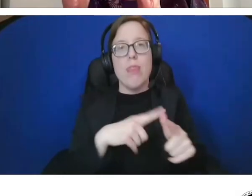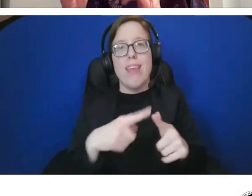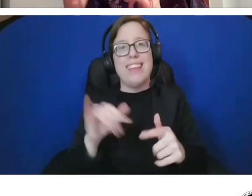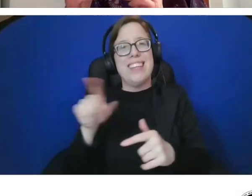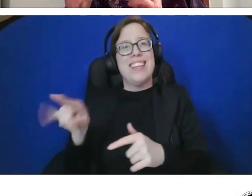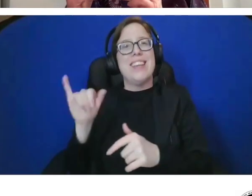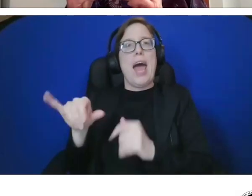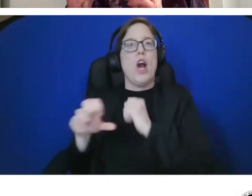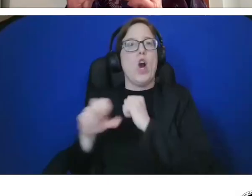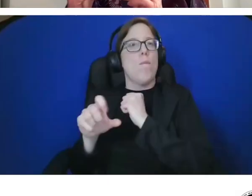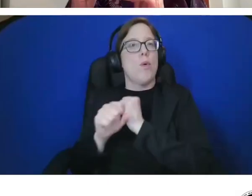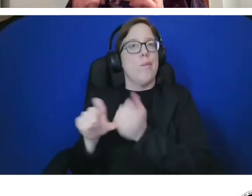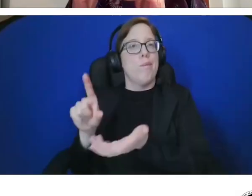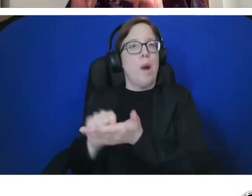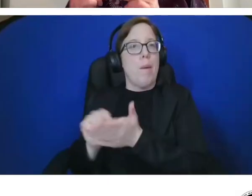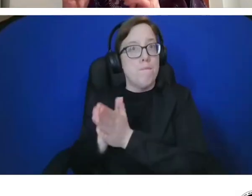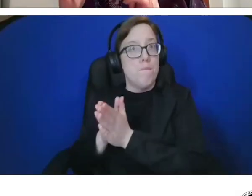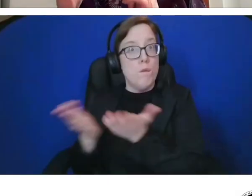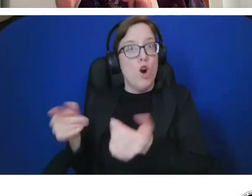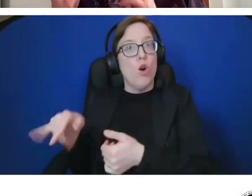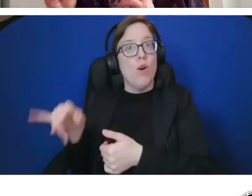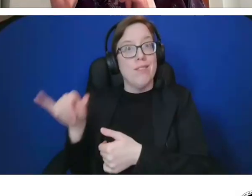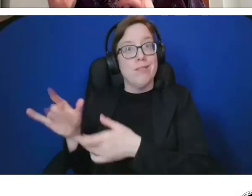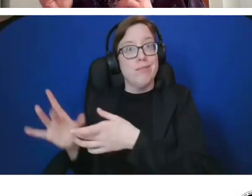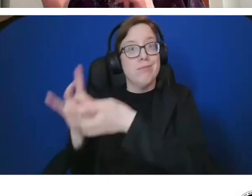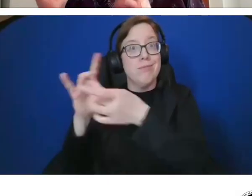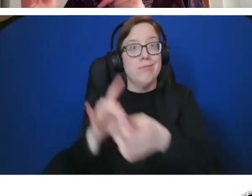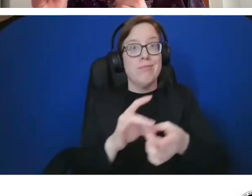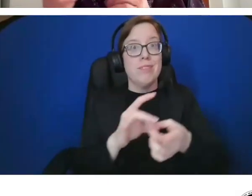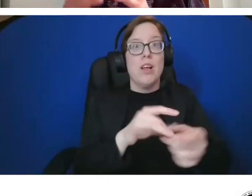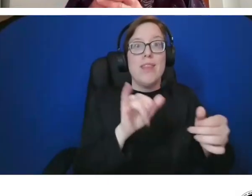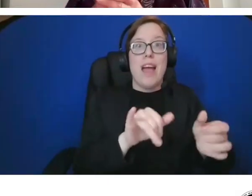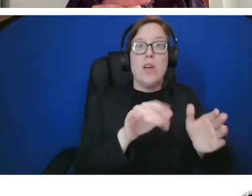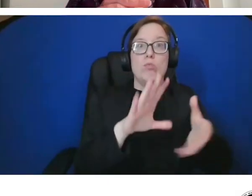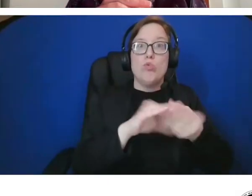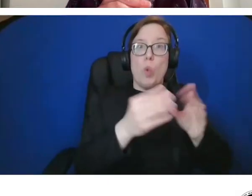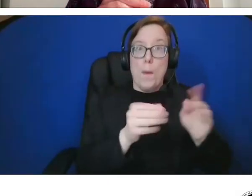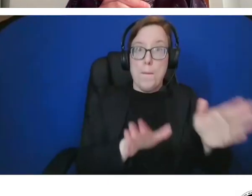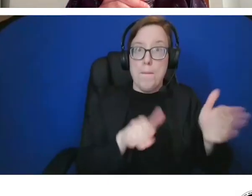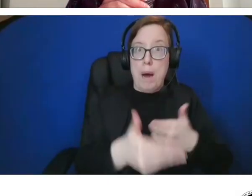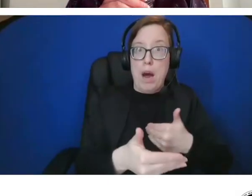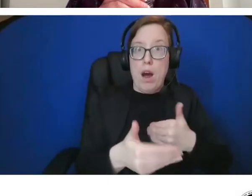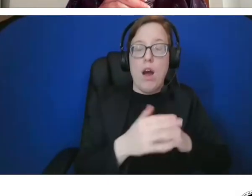with the commercial book with the corresponding story box,